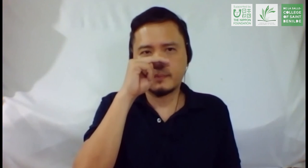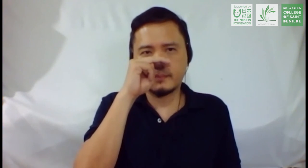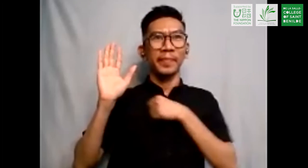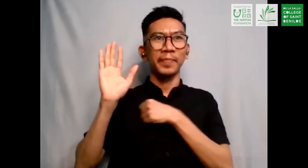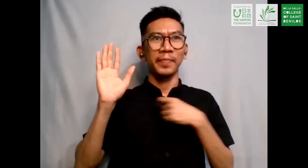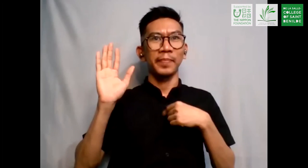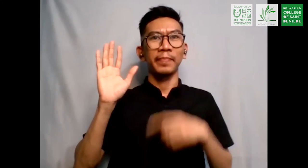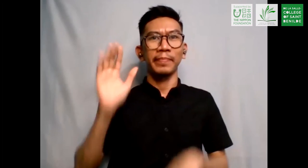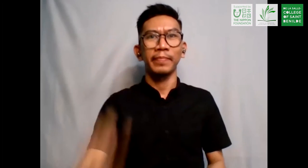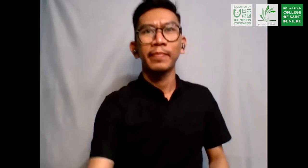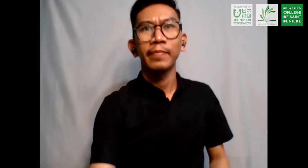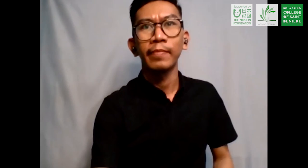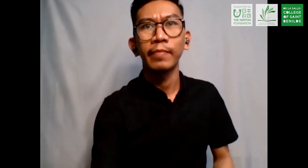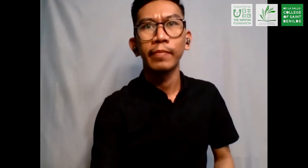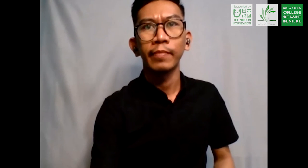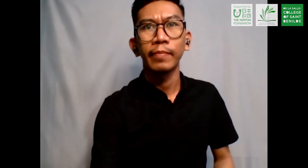is that